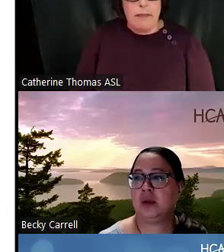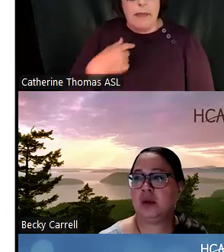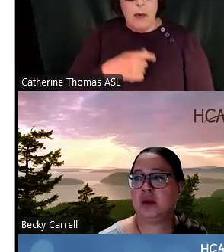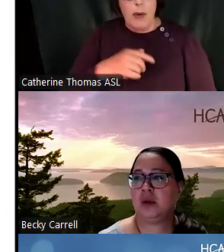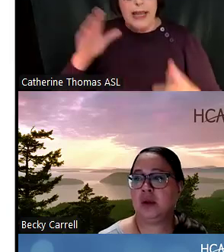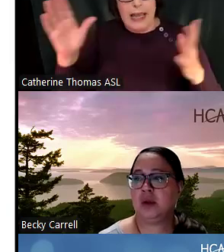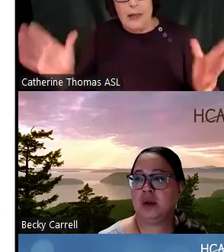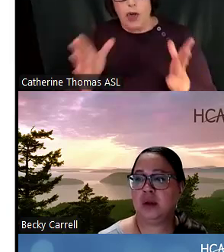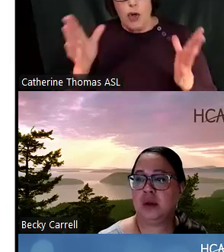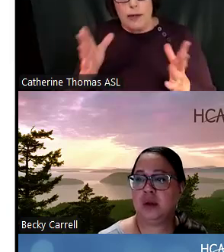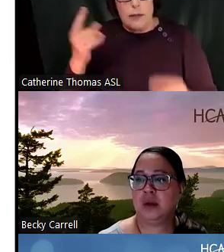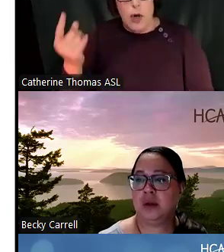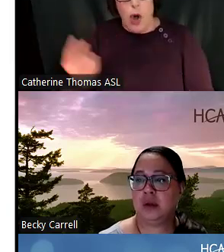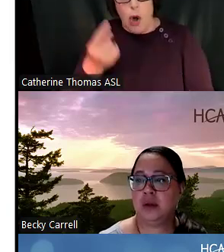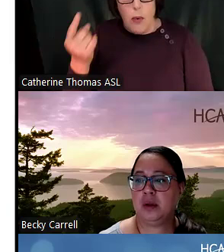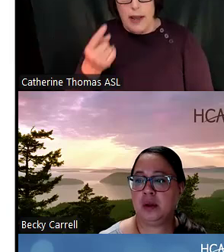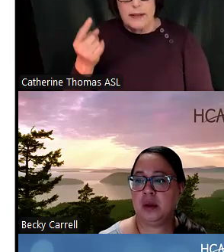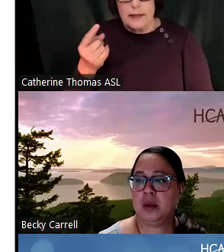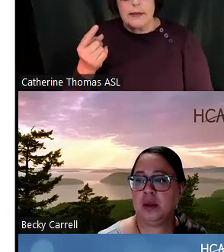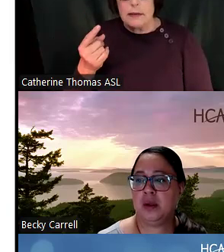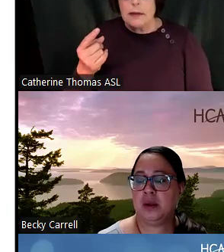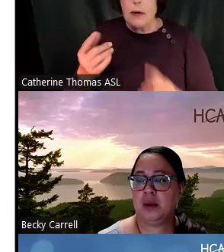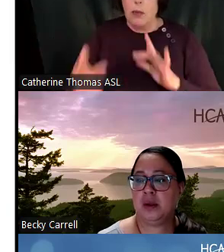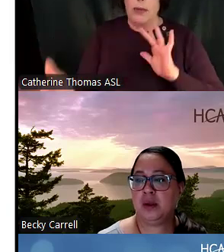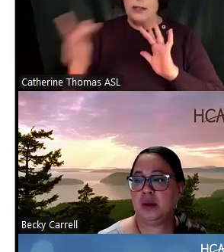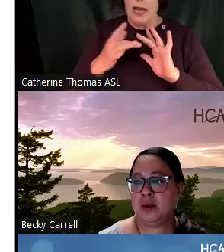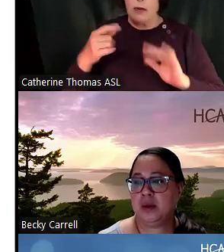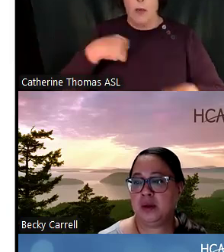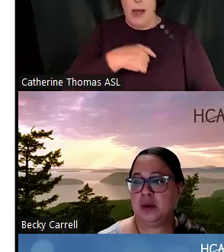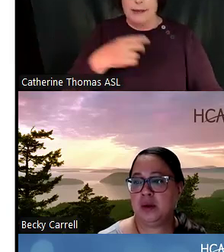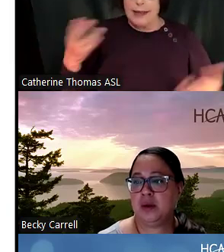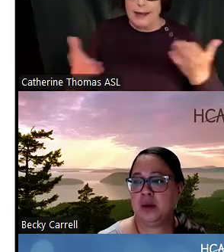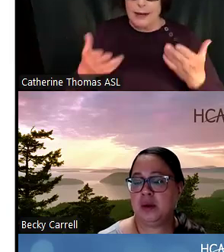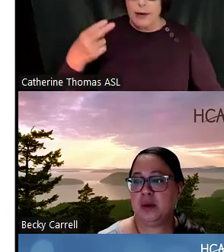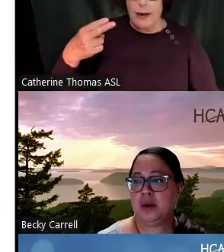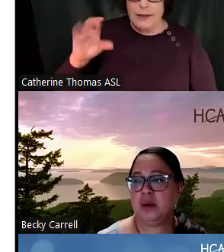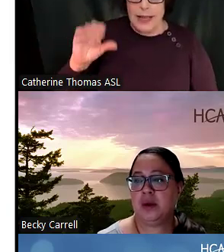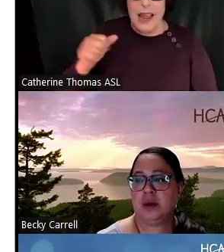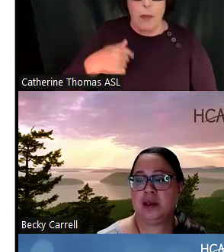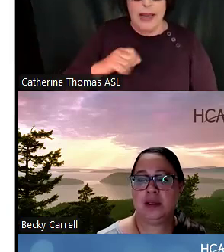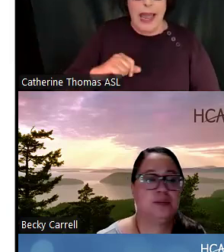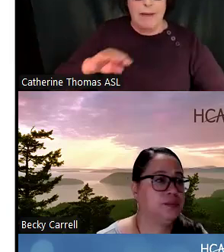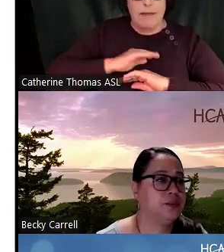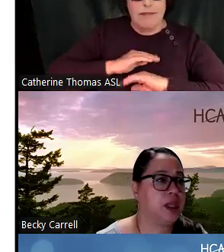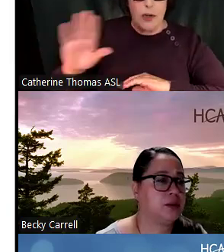always to reach out to us so we can fulfill that request. So yeah.